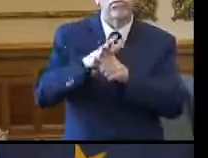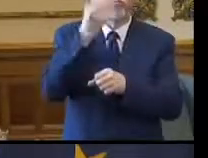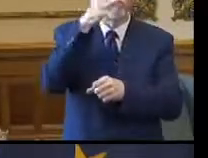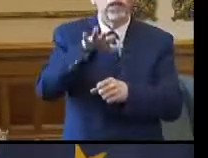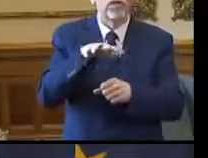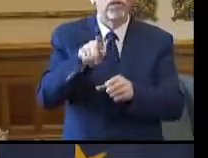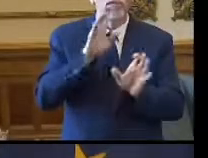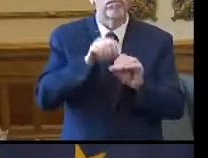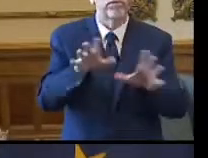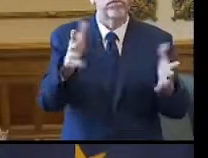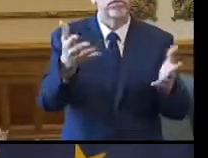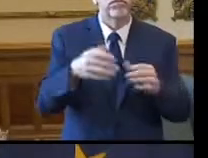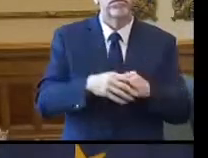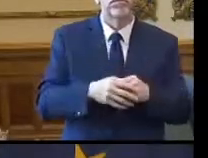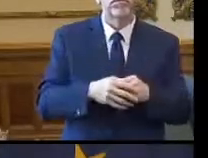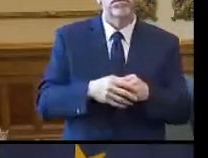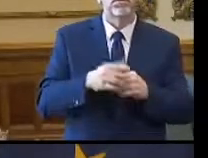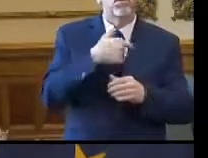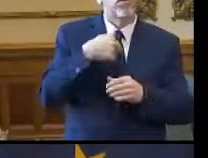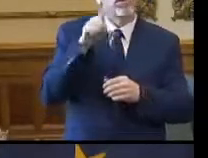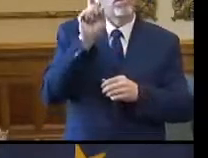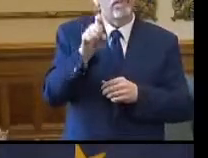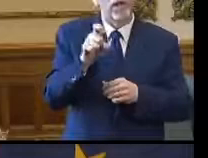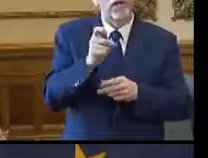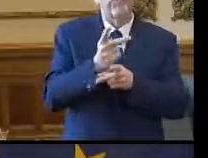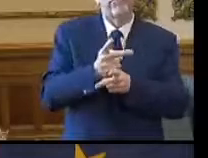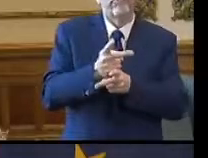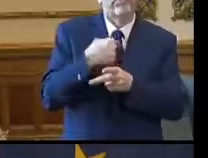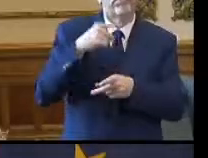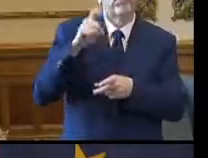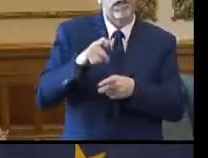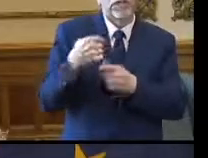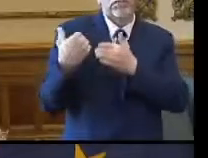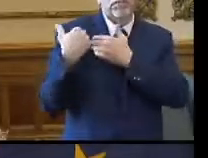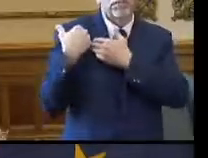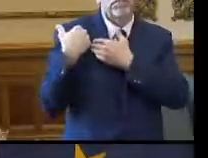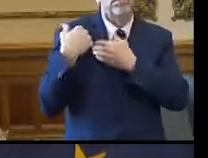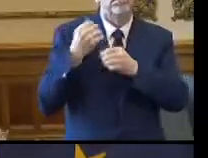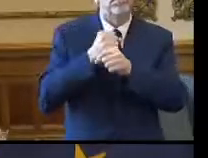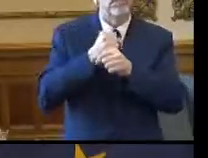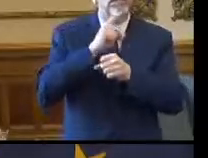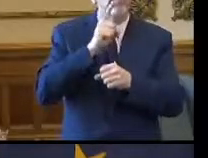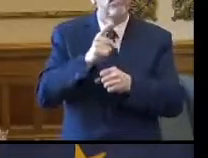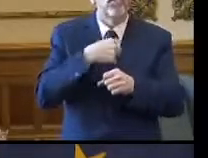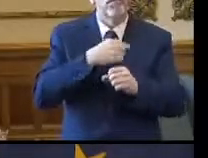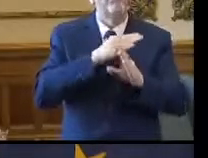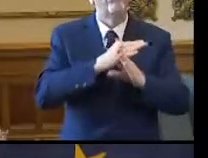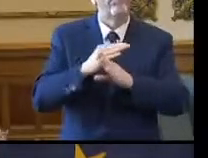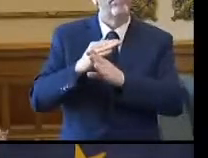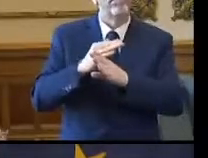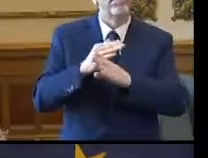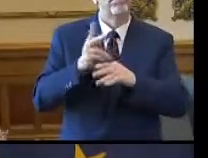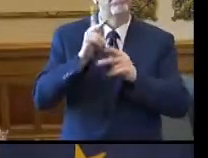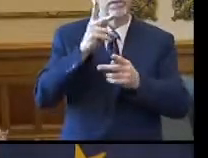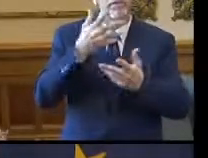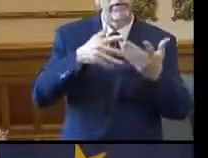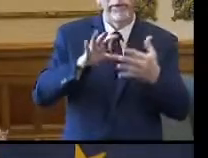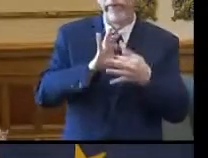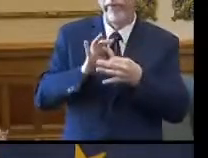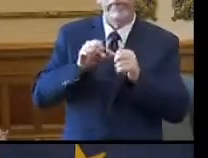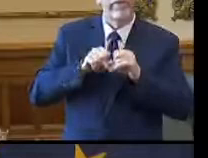And we have to take every measure, every responsible measure to prevent those connections from occurring.